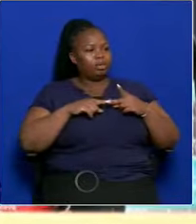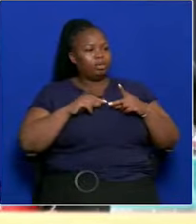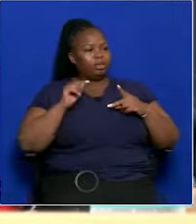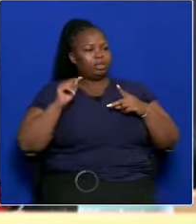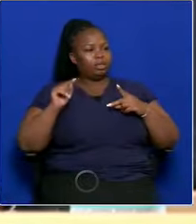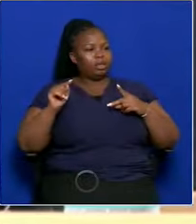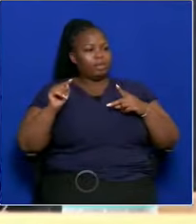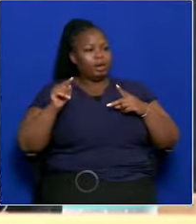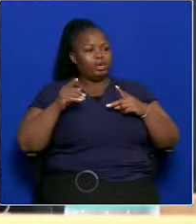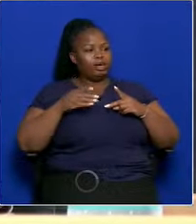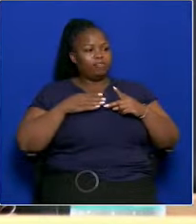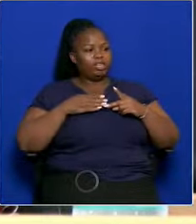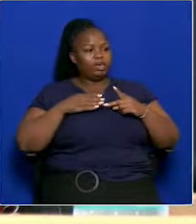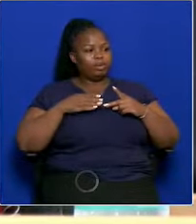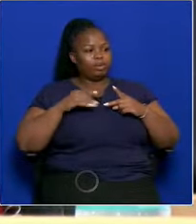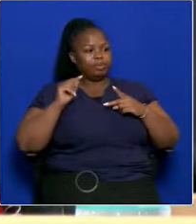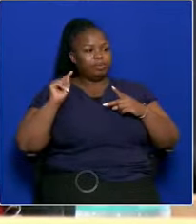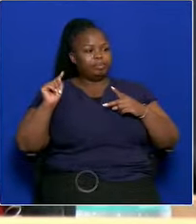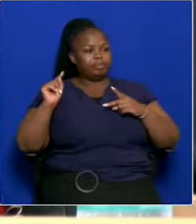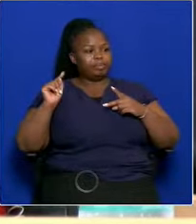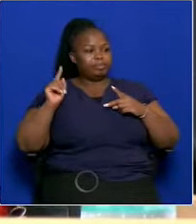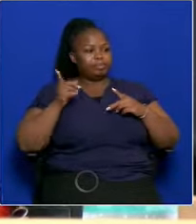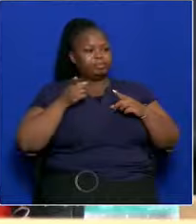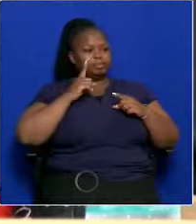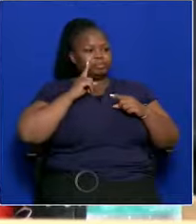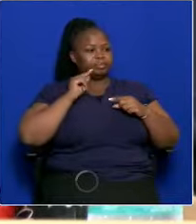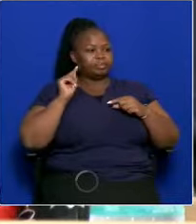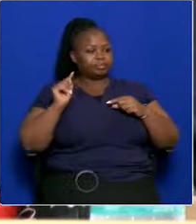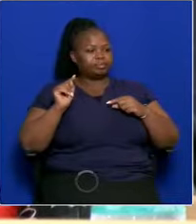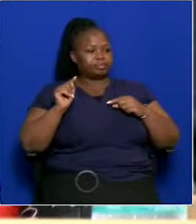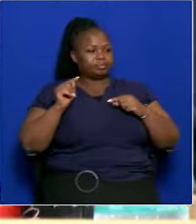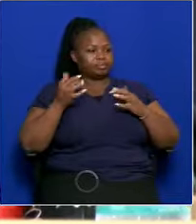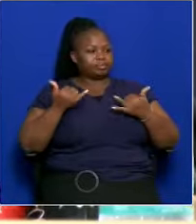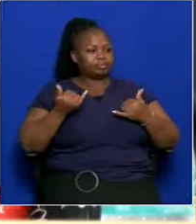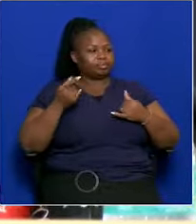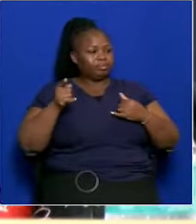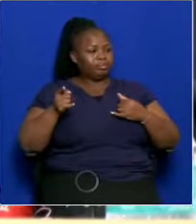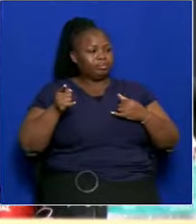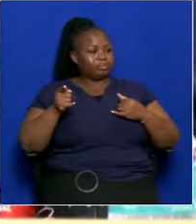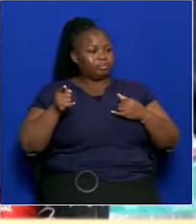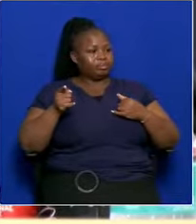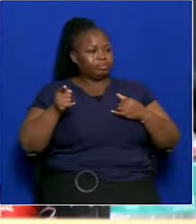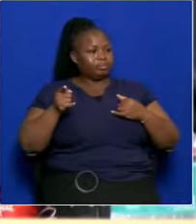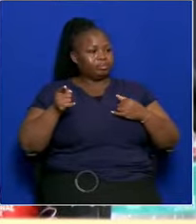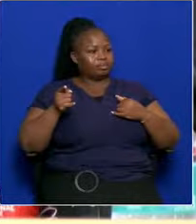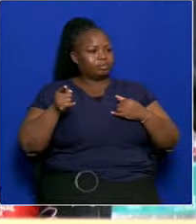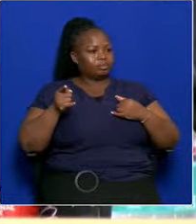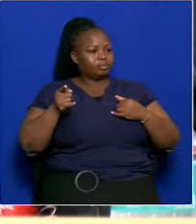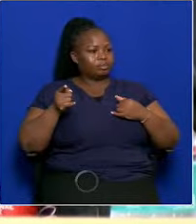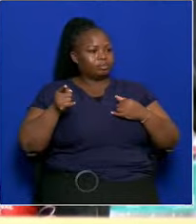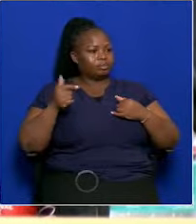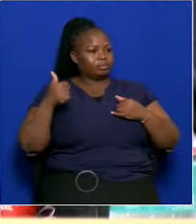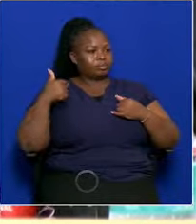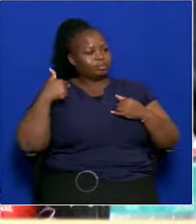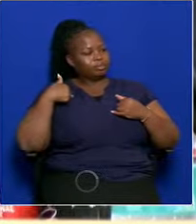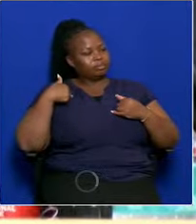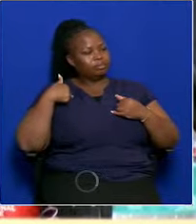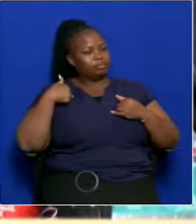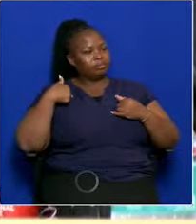All right. So for purposes of this, I'm going to ask that we not